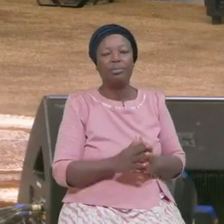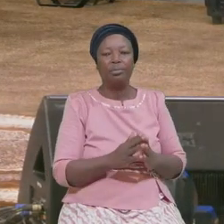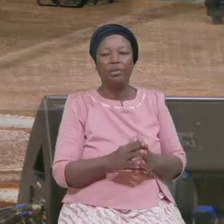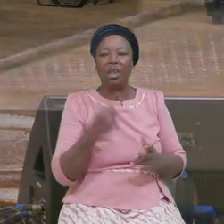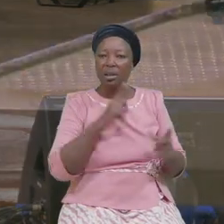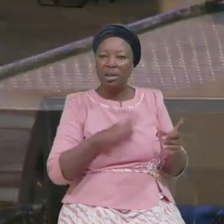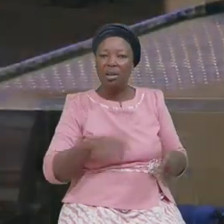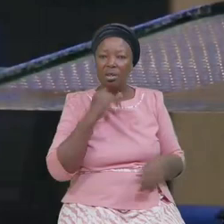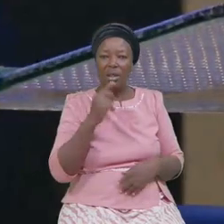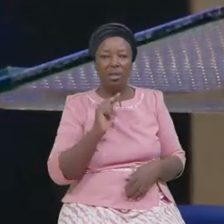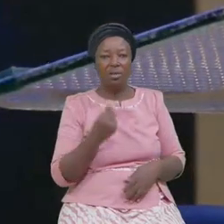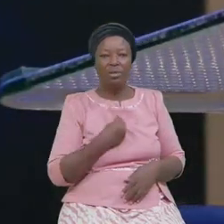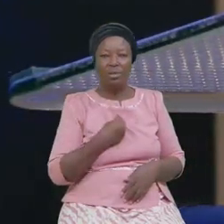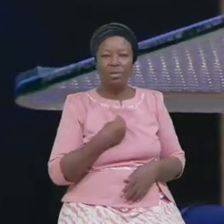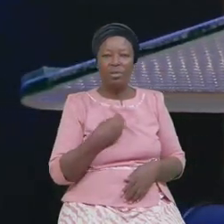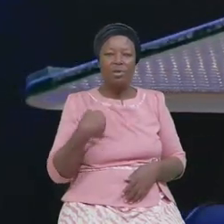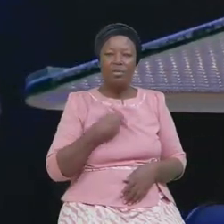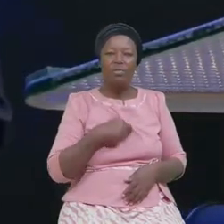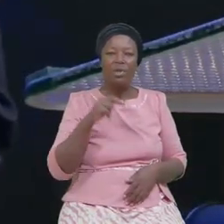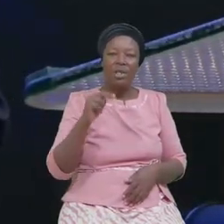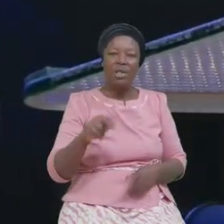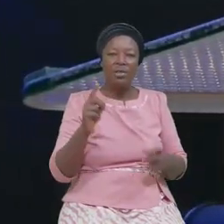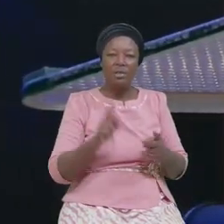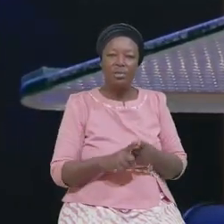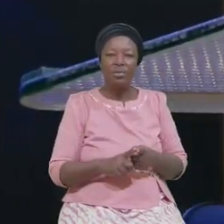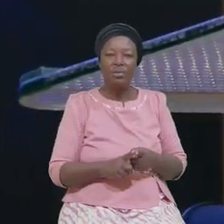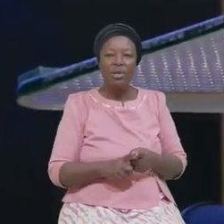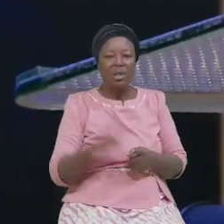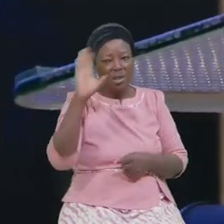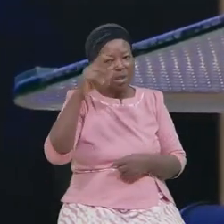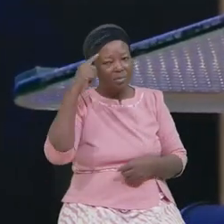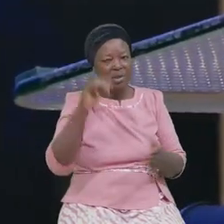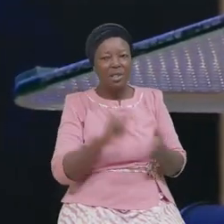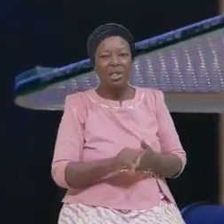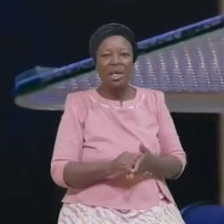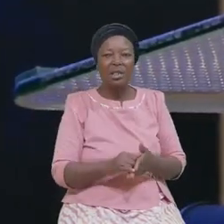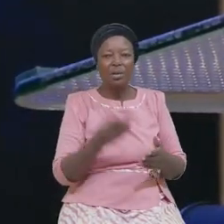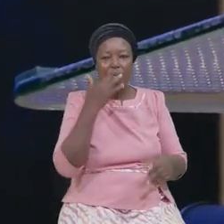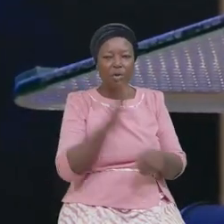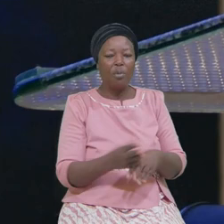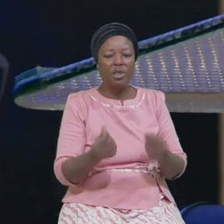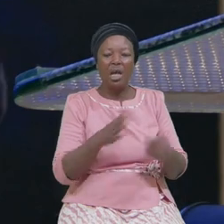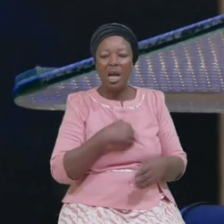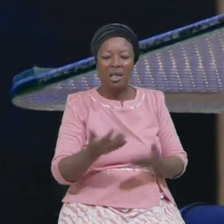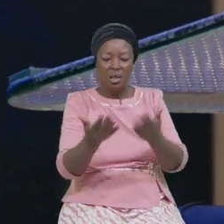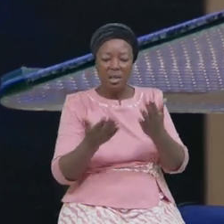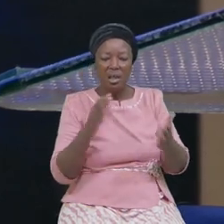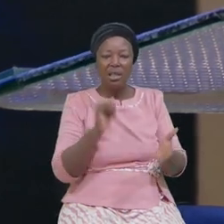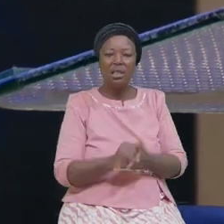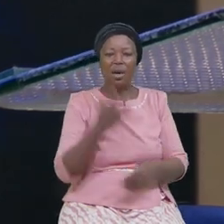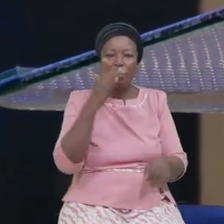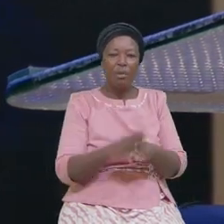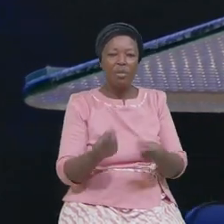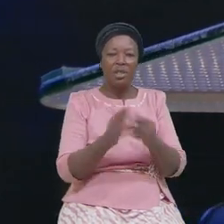is telling us, well, we need to look at the pleasant land and desire the pleasant land and